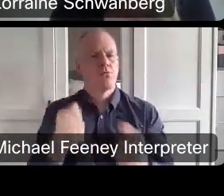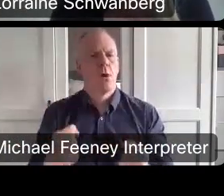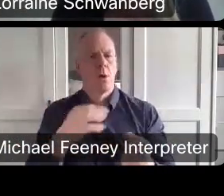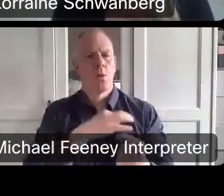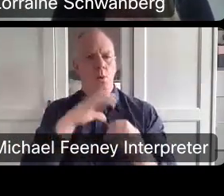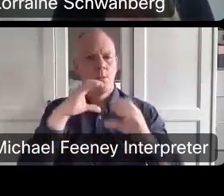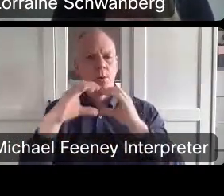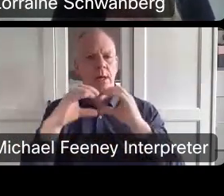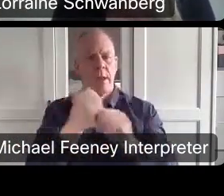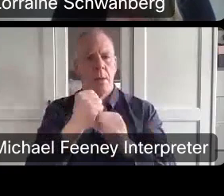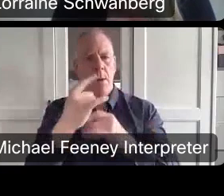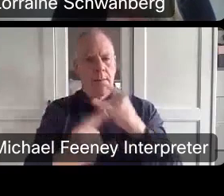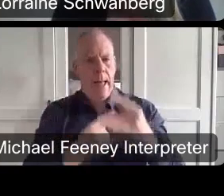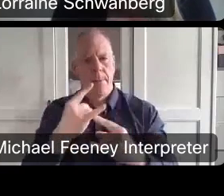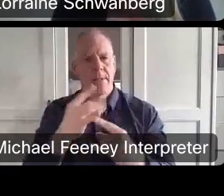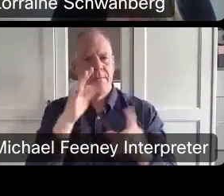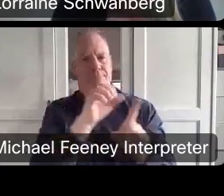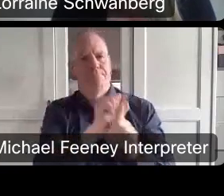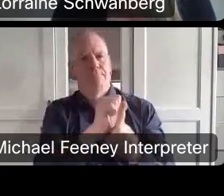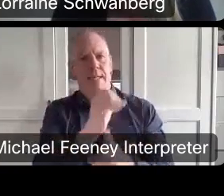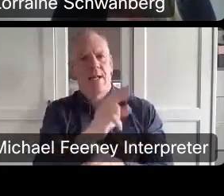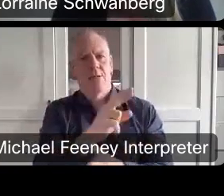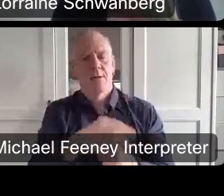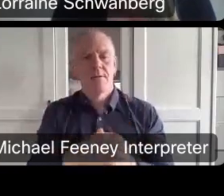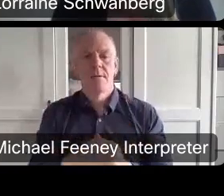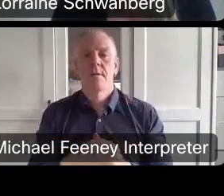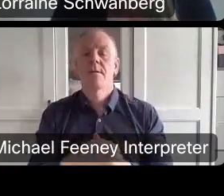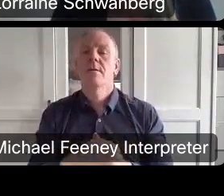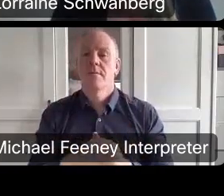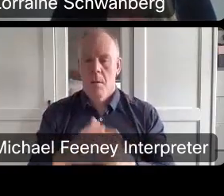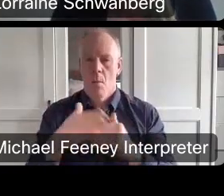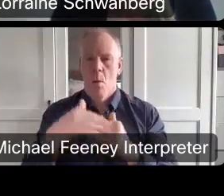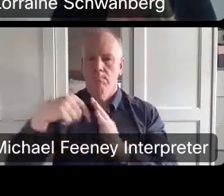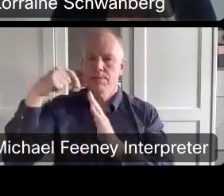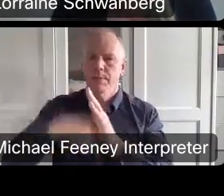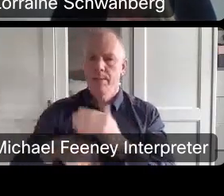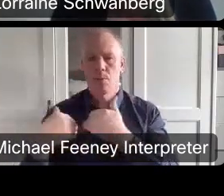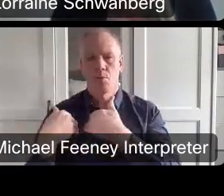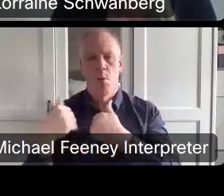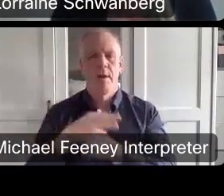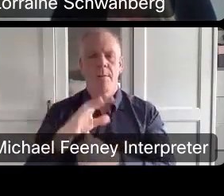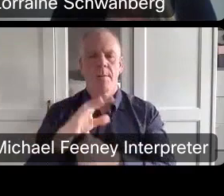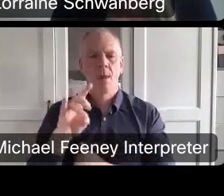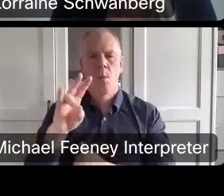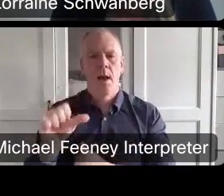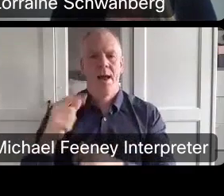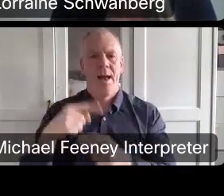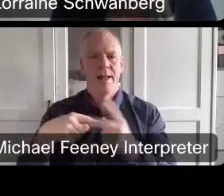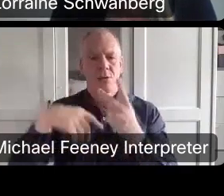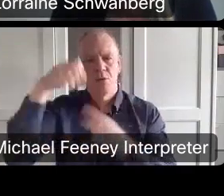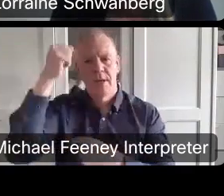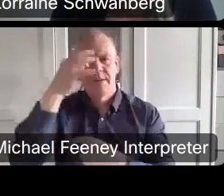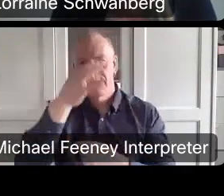that. And additionally, it expands the role of HICWA and the Chief Inspector to an extent. The